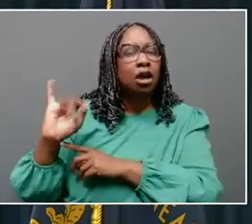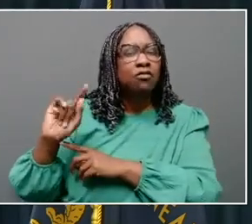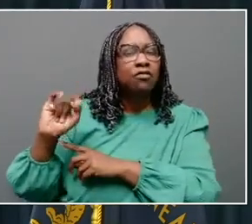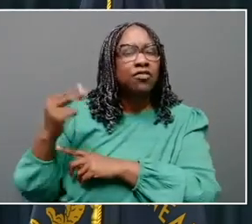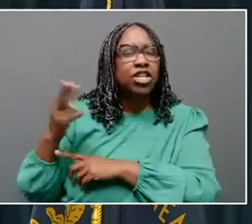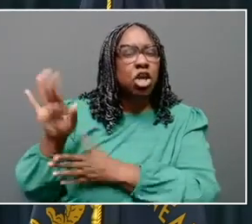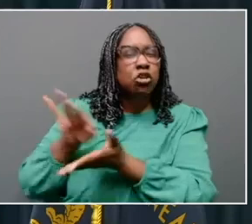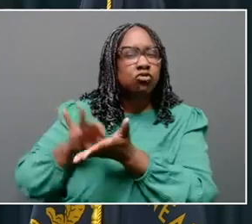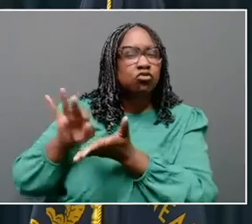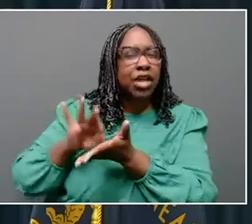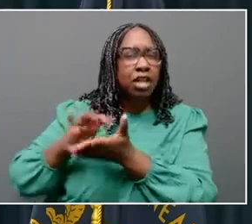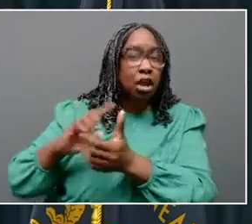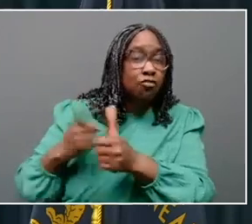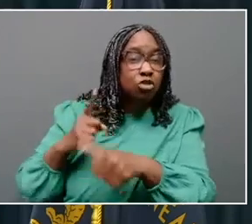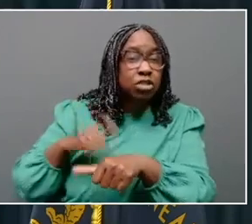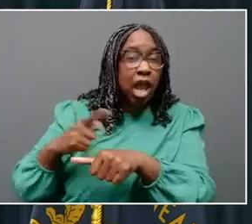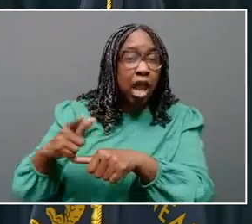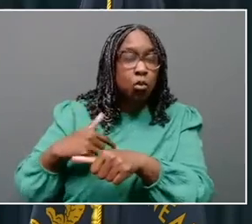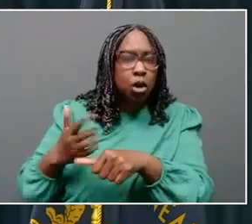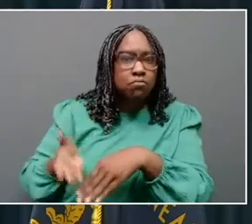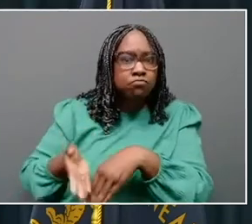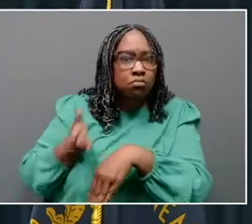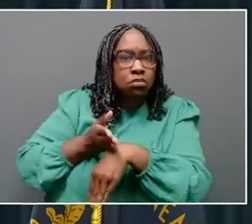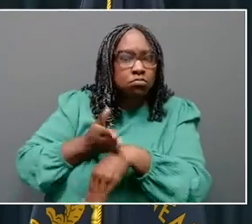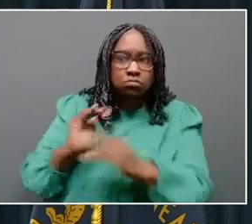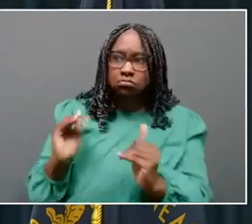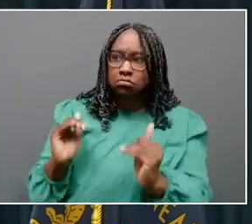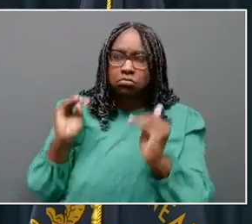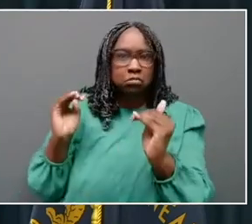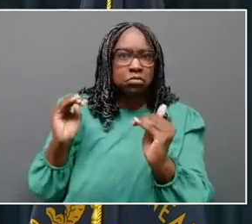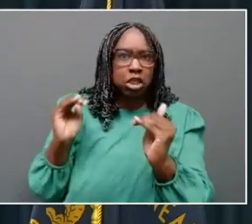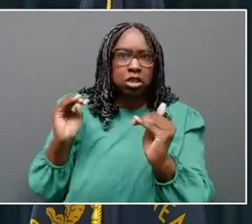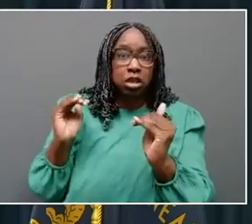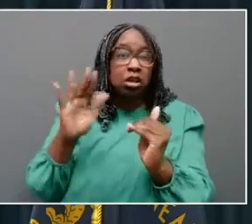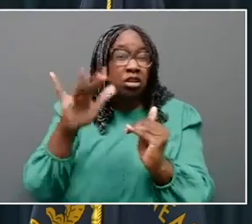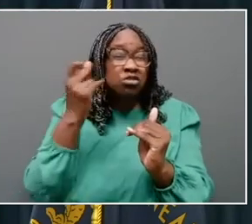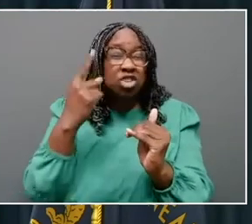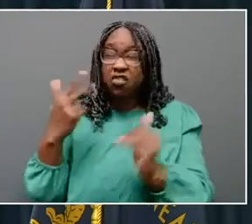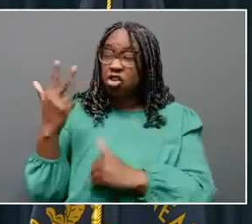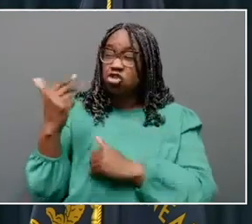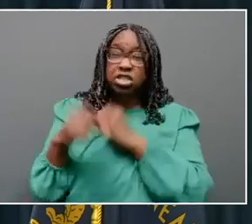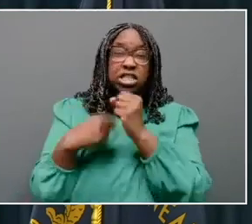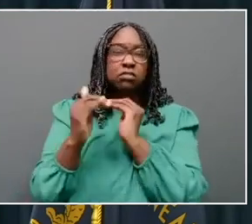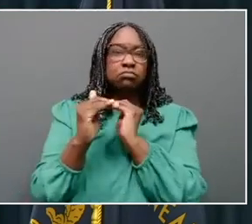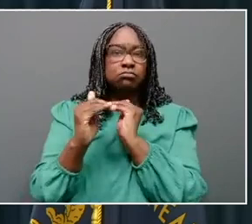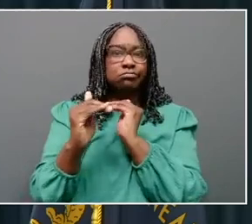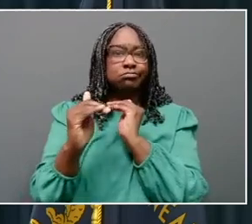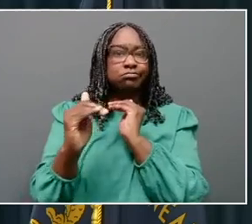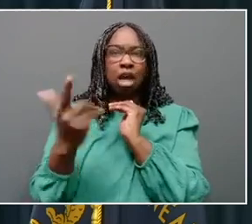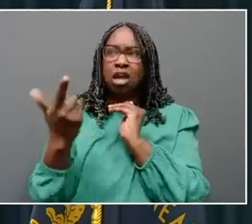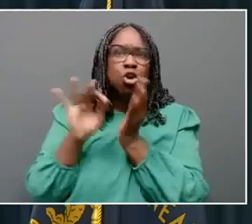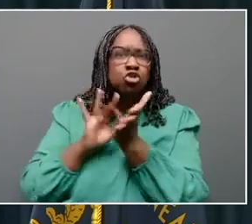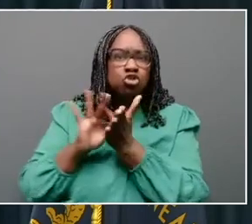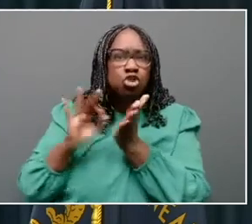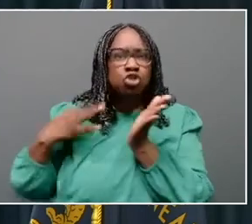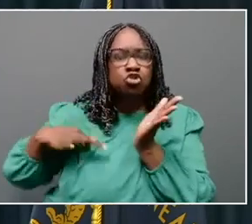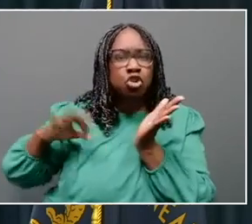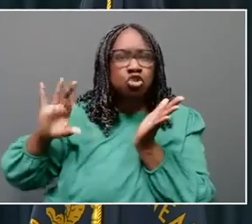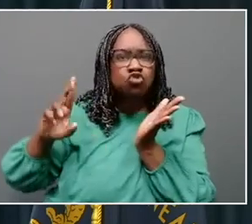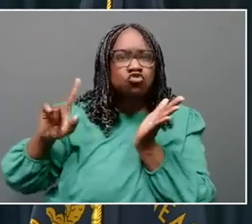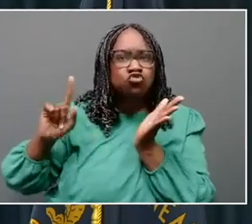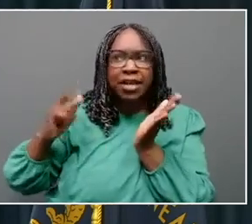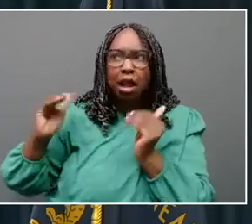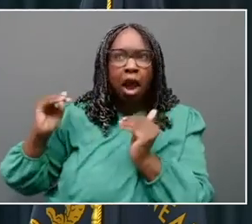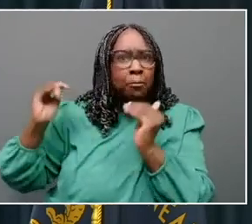13 years. So it's been 13 years since we've gotten any credit upgrade from these major rating agencies, and we've now